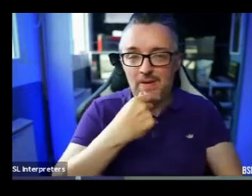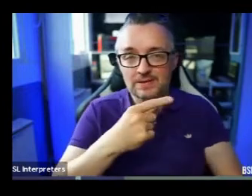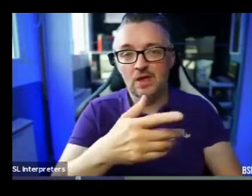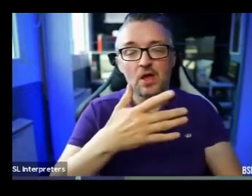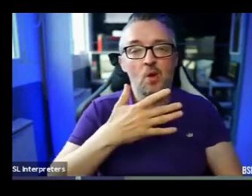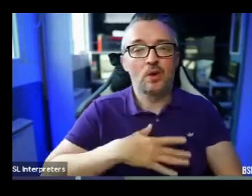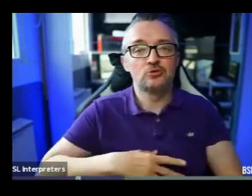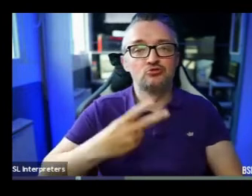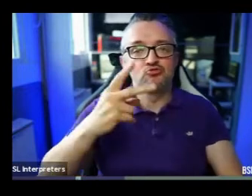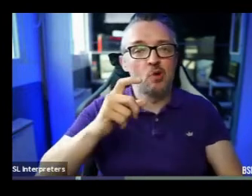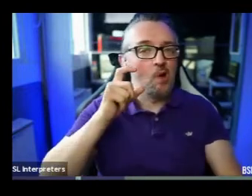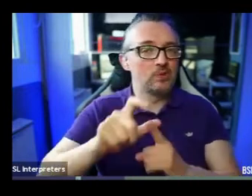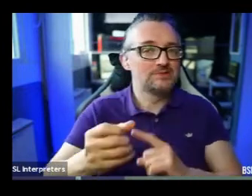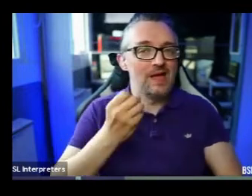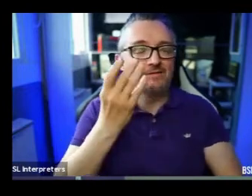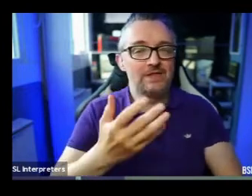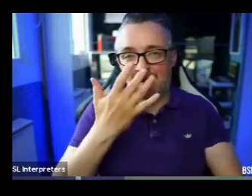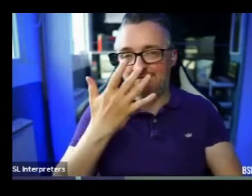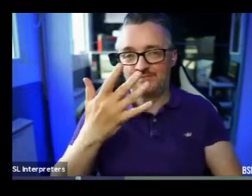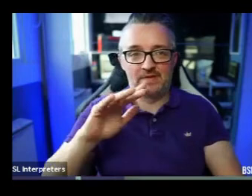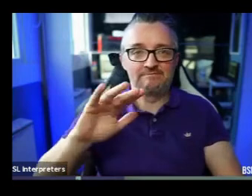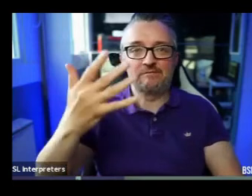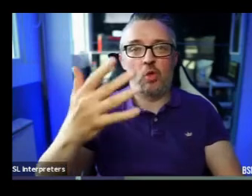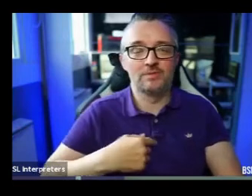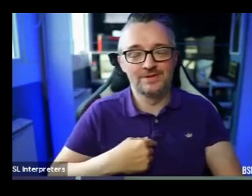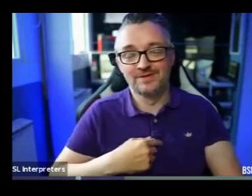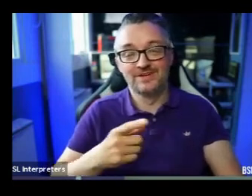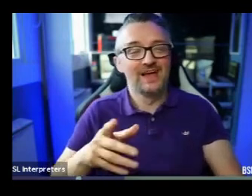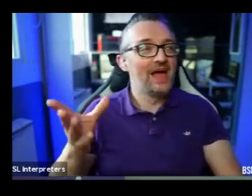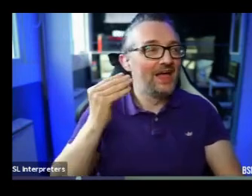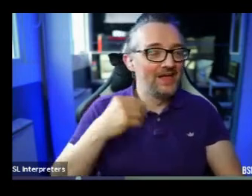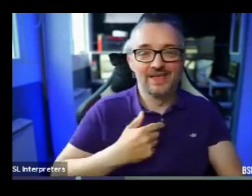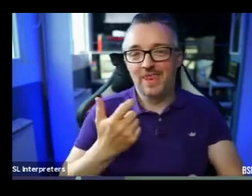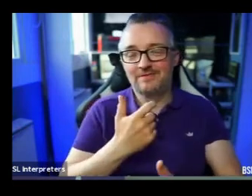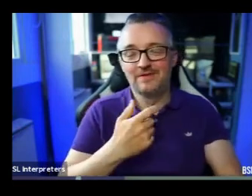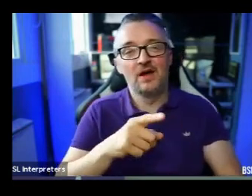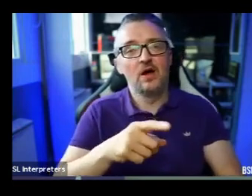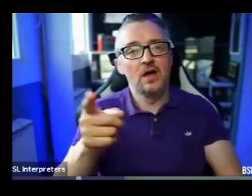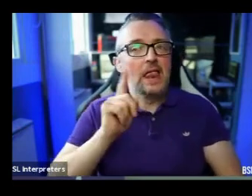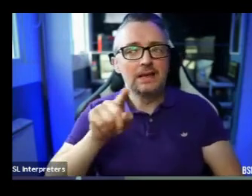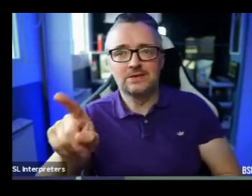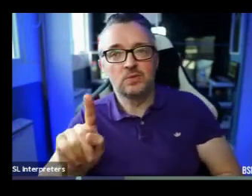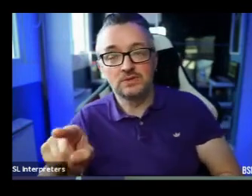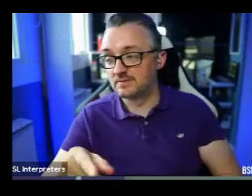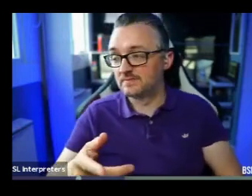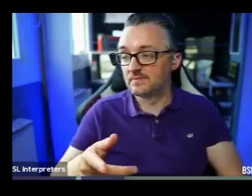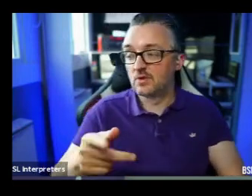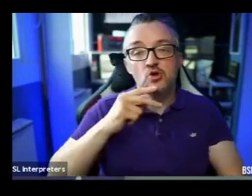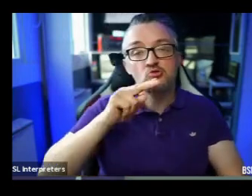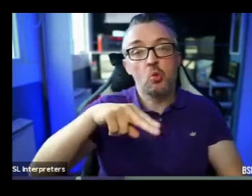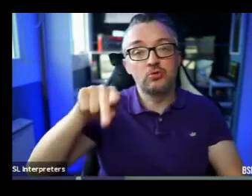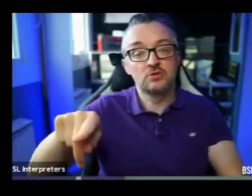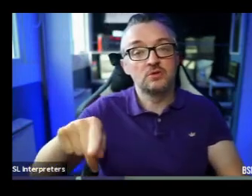an 88-year-old man who wants 2 scotches every night at 5 o'clock. And I smiled when I learned that. I said, what about this